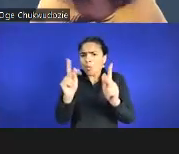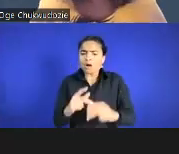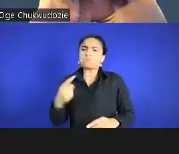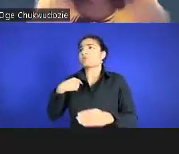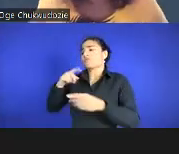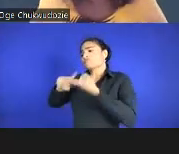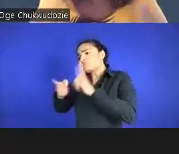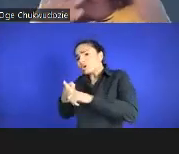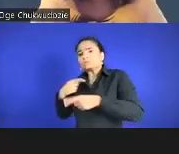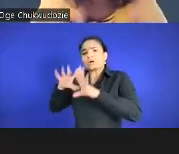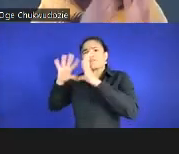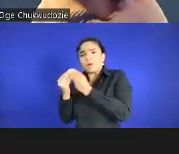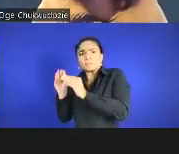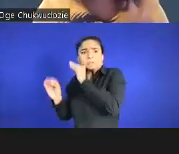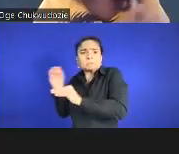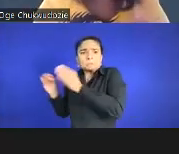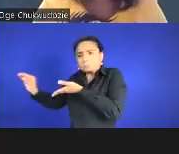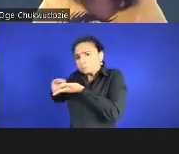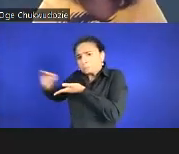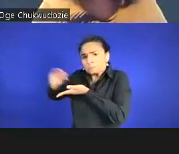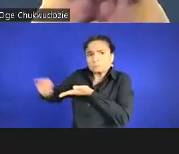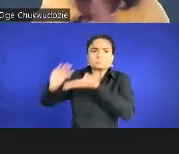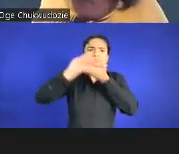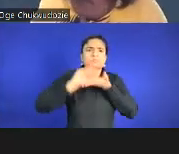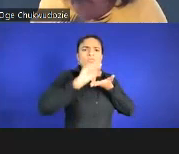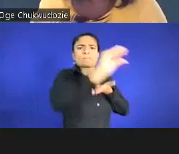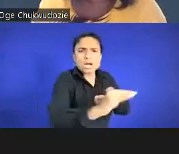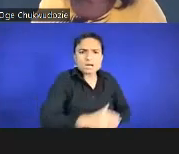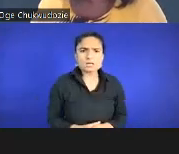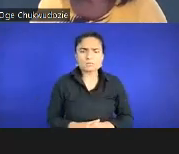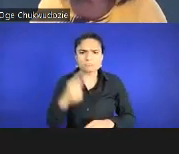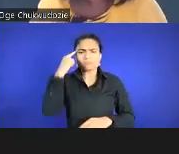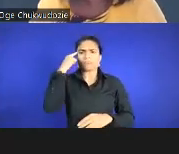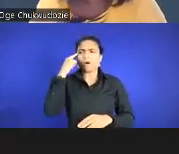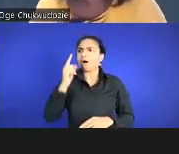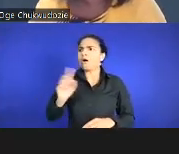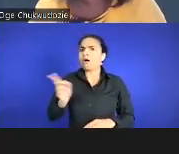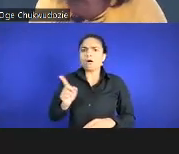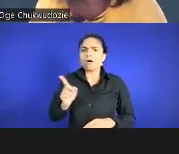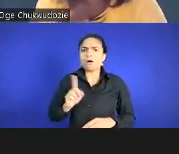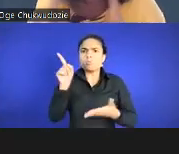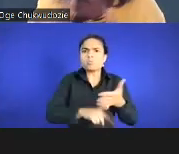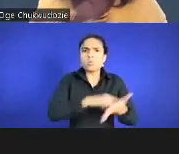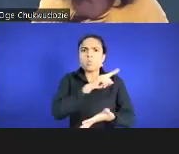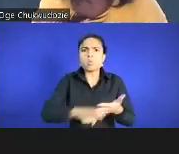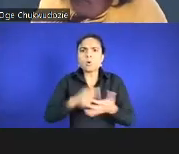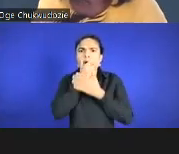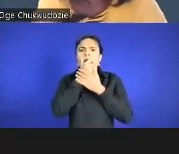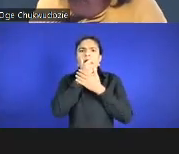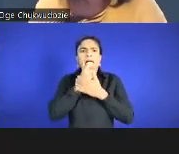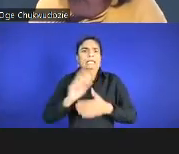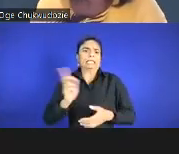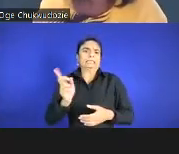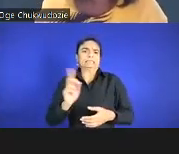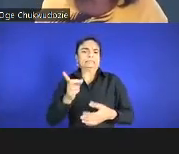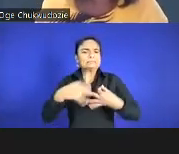they will begin to understand that, look, this person that is asking for this money is not really what the organization is, is acting